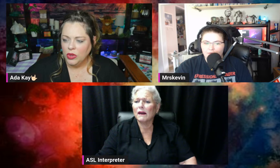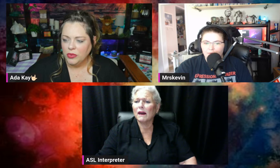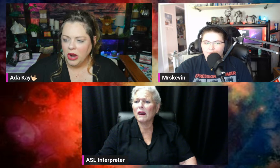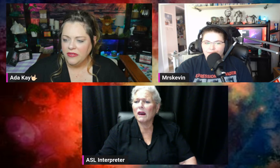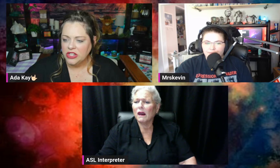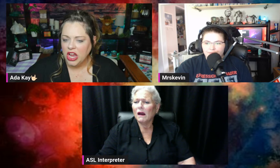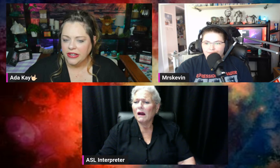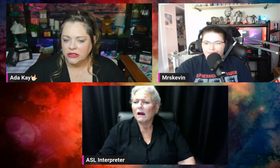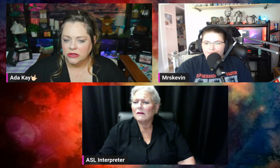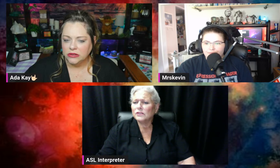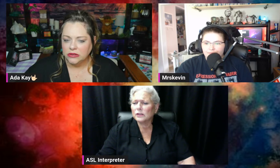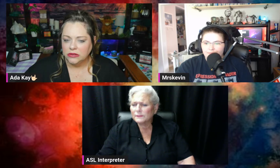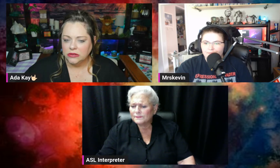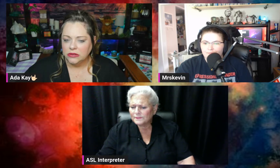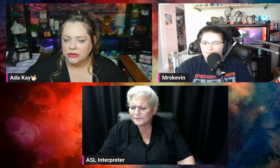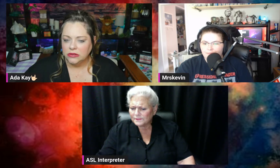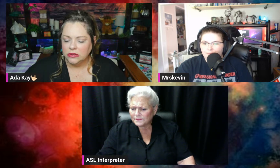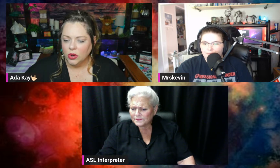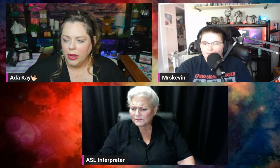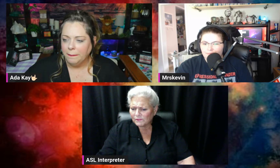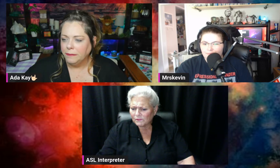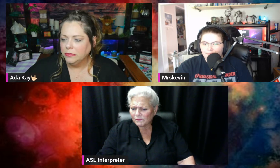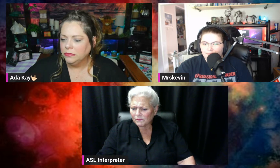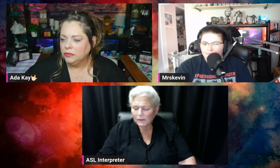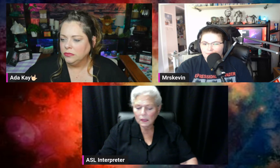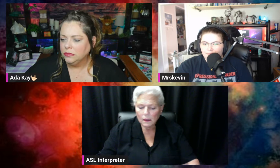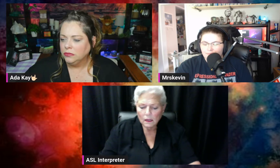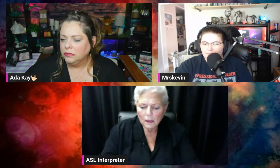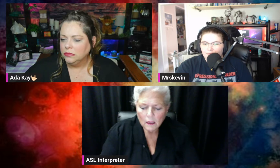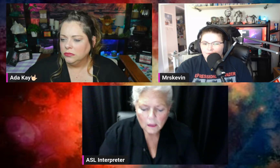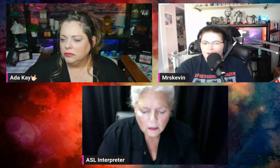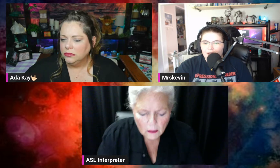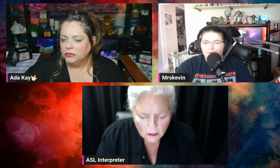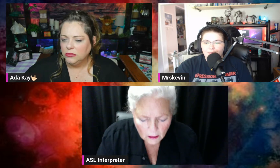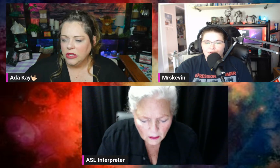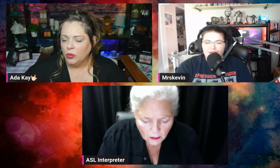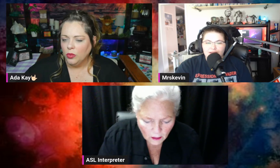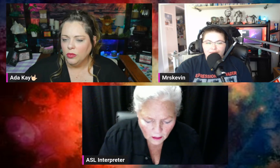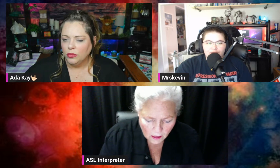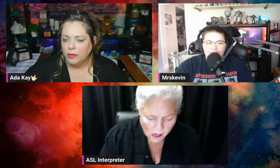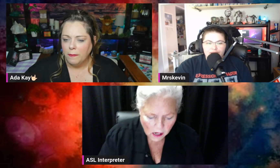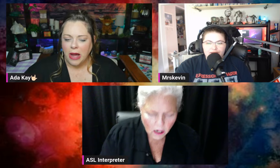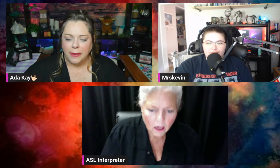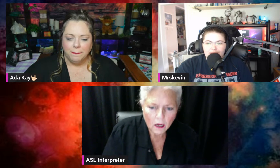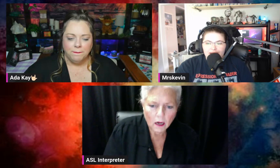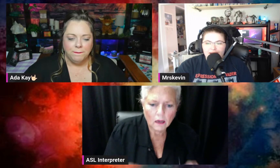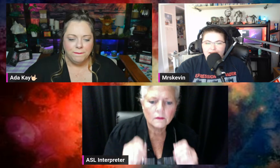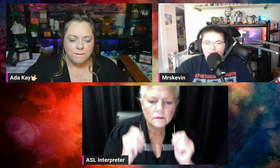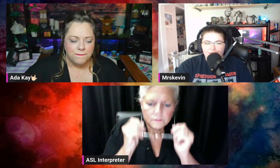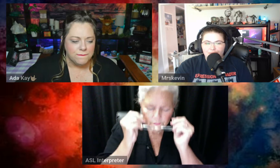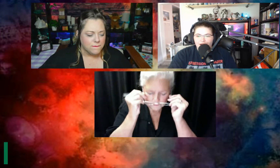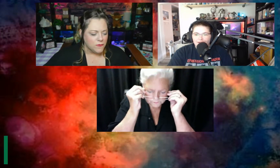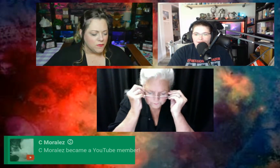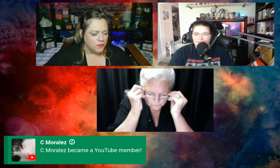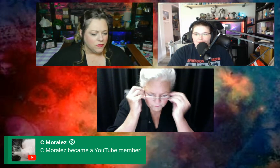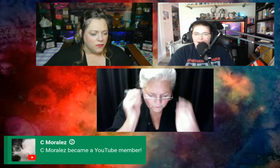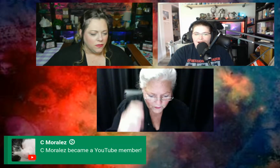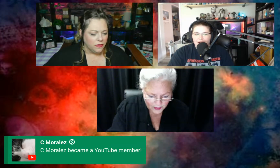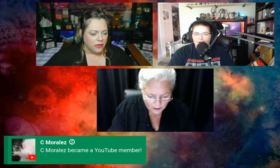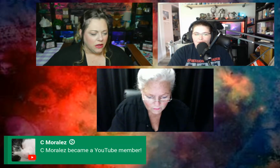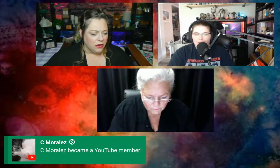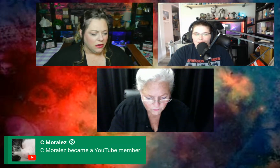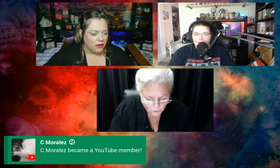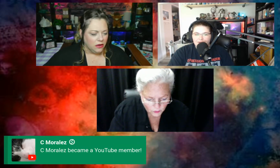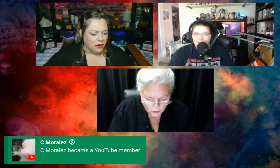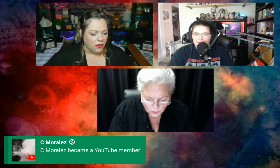the private With the one? private chat? Sure. Okay. Well, I'm going to pull Yep. these up really quick Bye. so we can get some good practice. We got